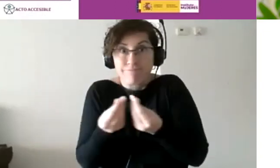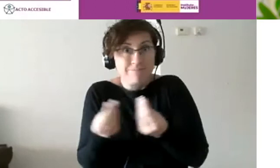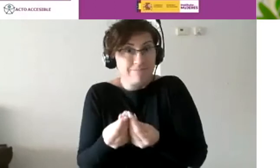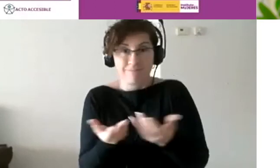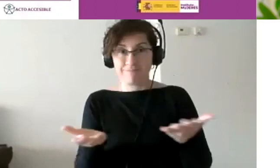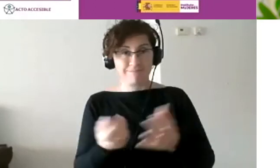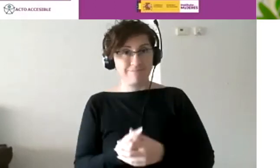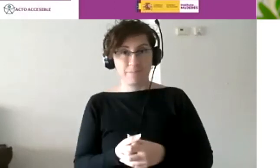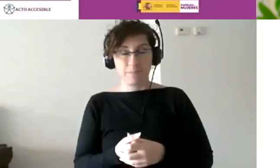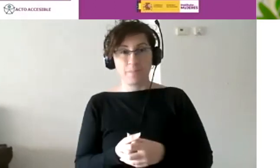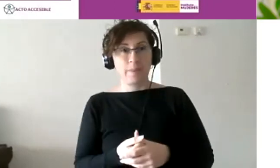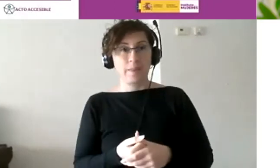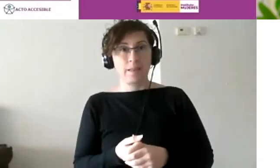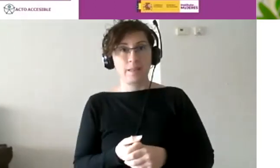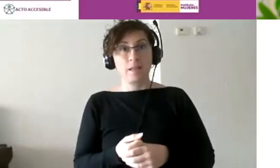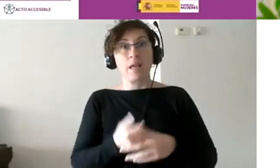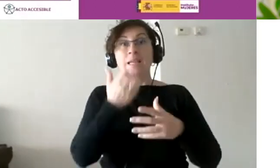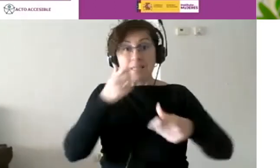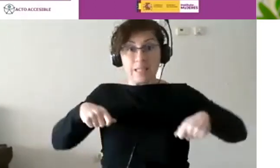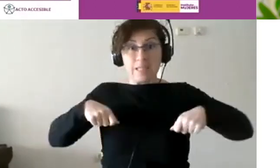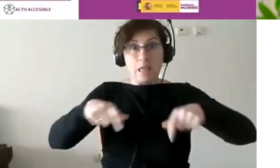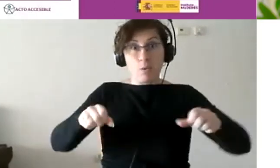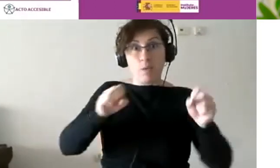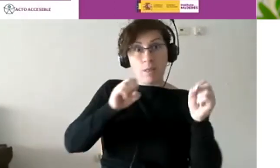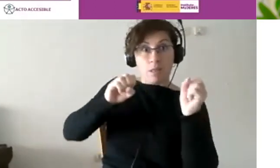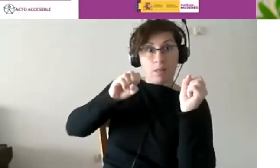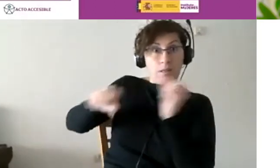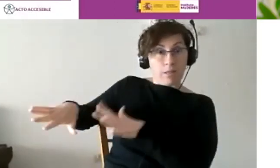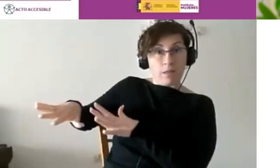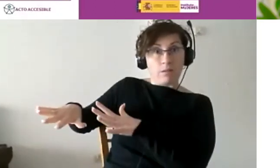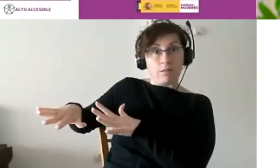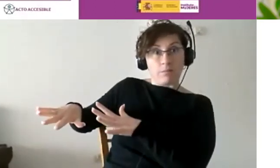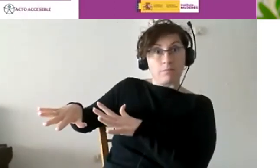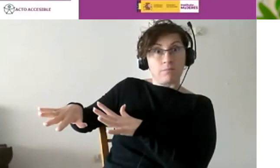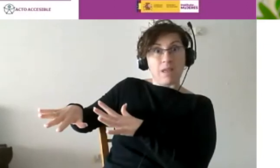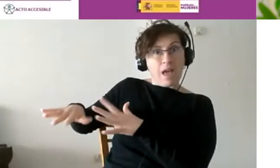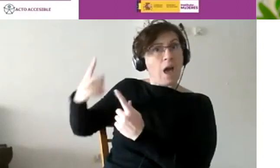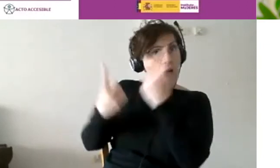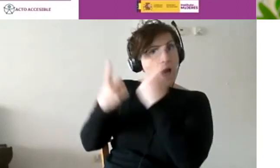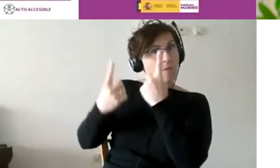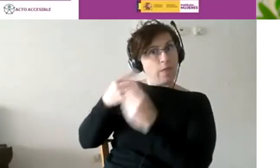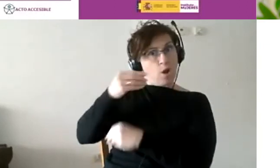living without a wheelchair, and they are trying to reach the point where somebody, maybe